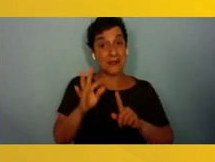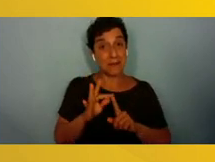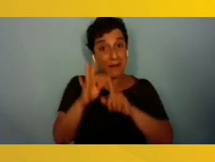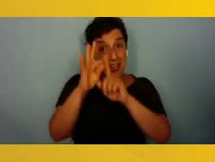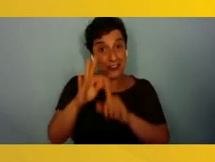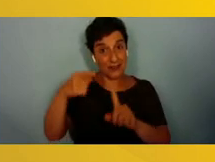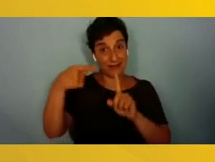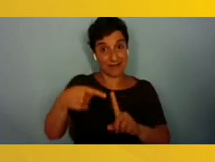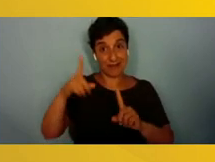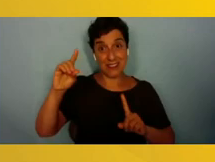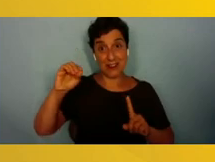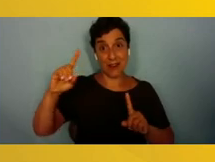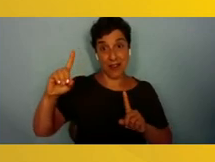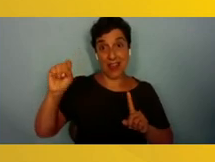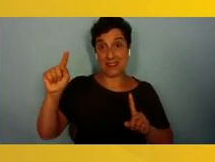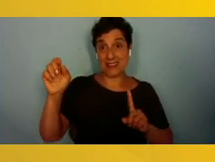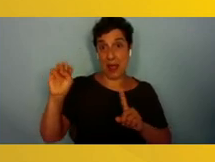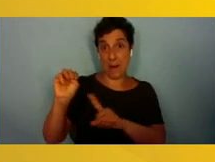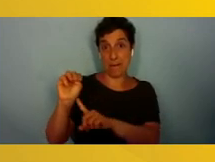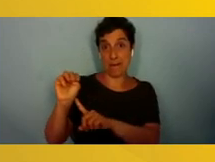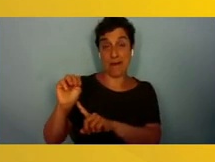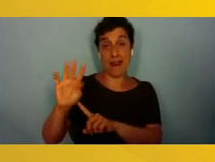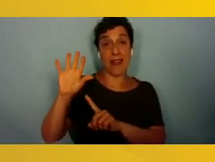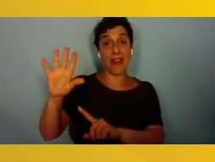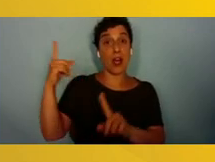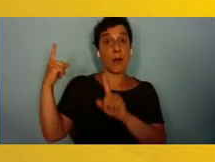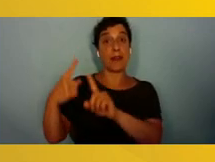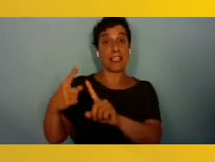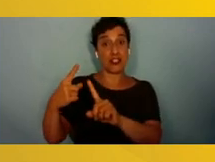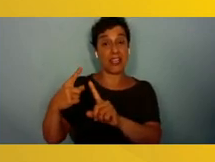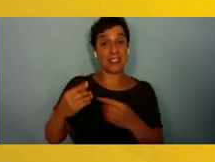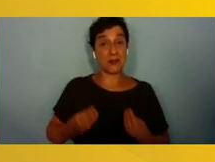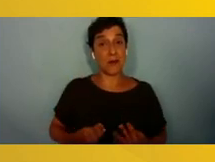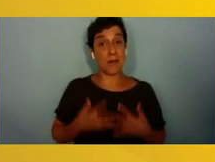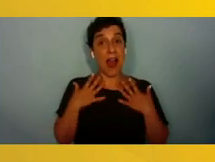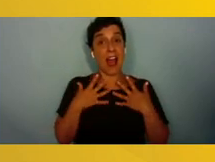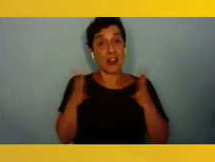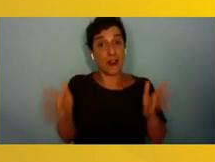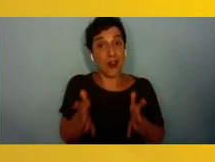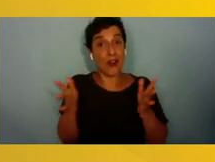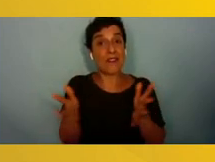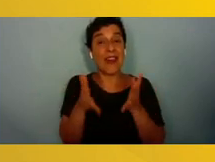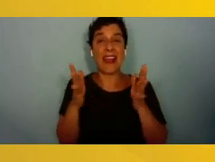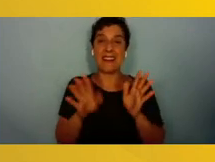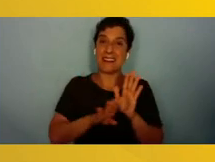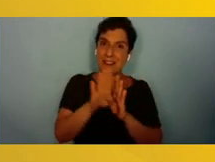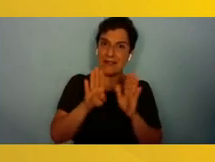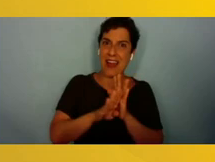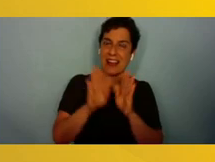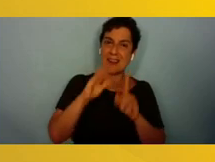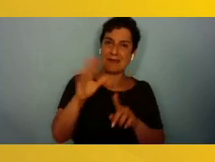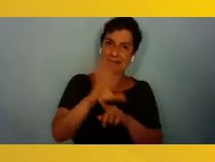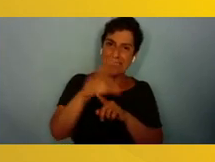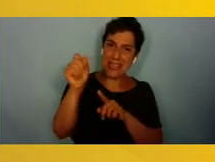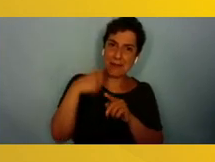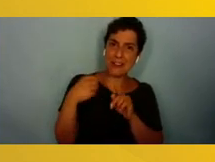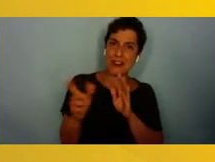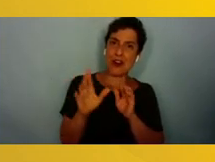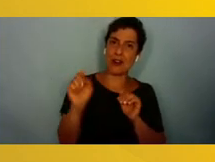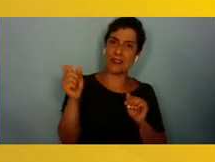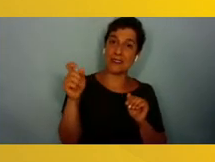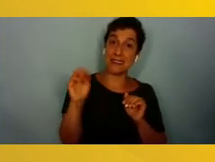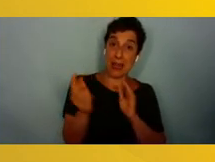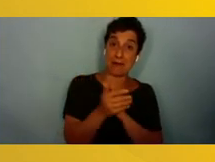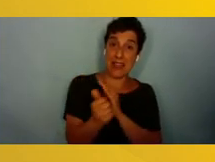Defense STEM, whose mission it is to inspire, cultivate, and develop exceptional STEM talent.